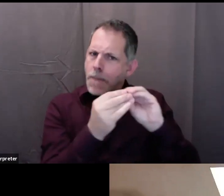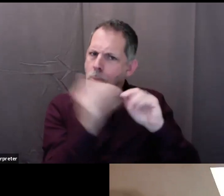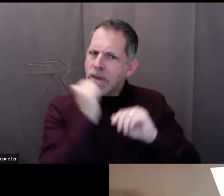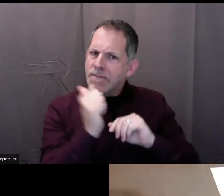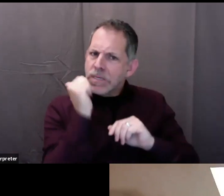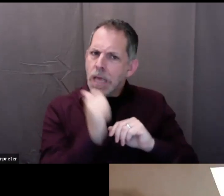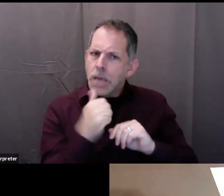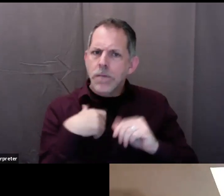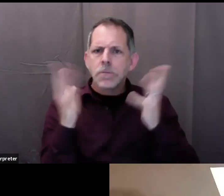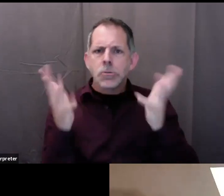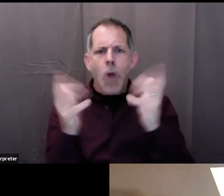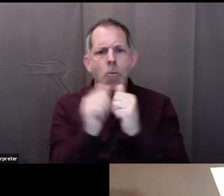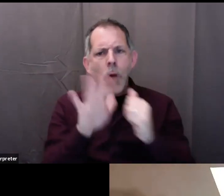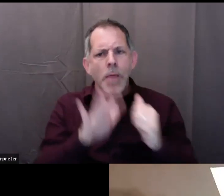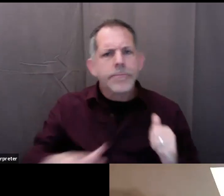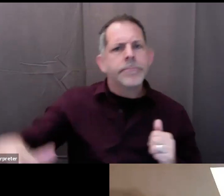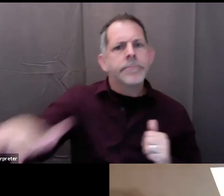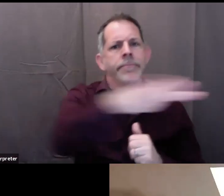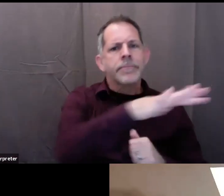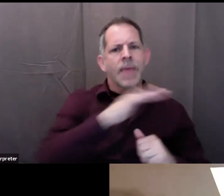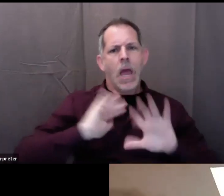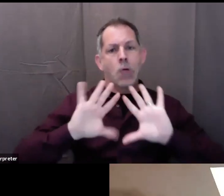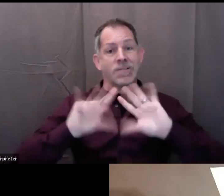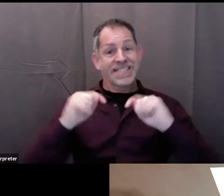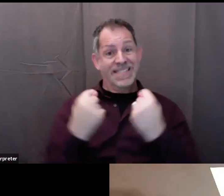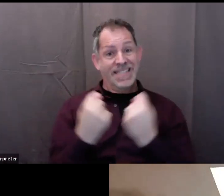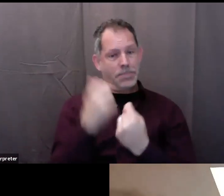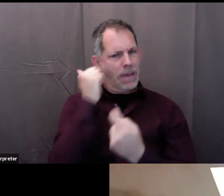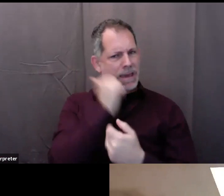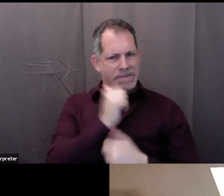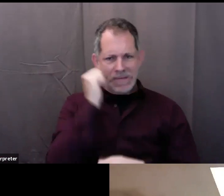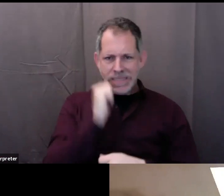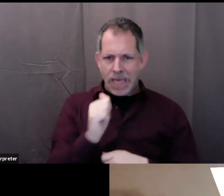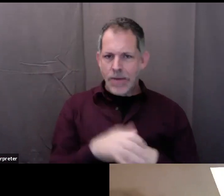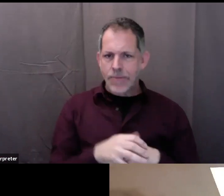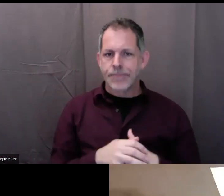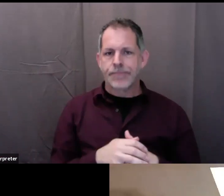it, and really appreciate their support throughout all of this.